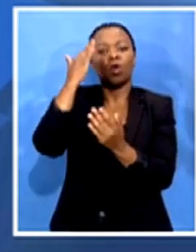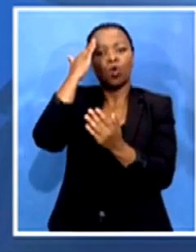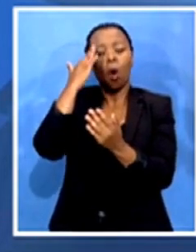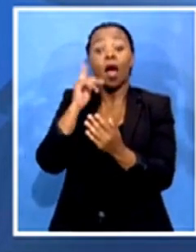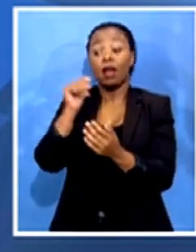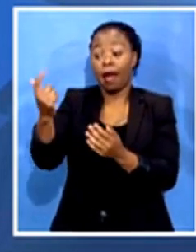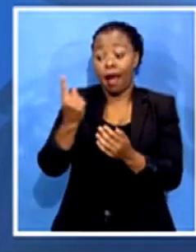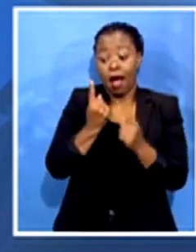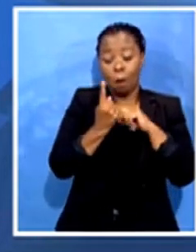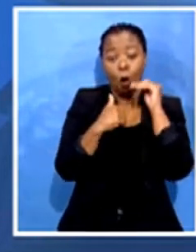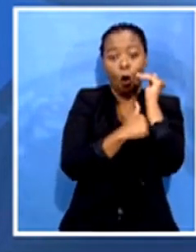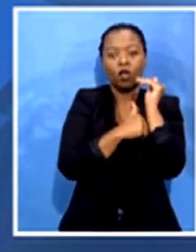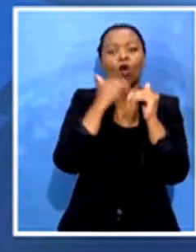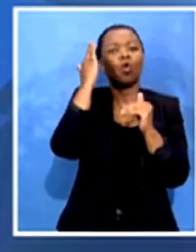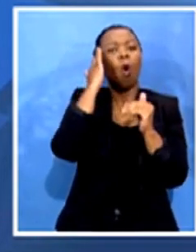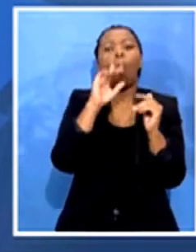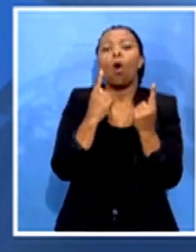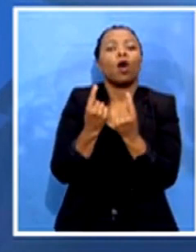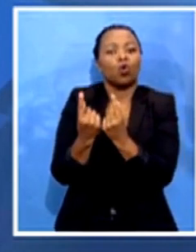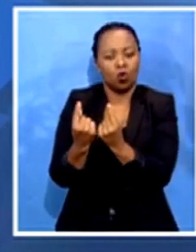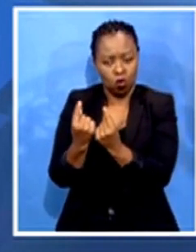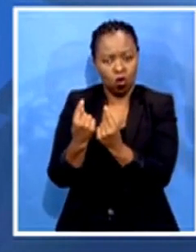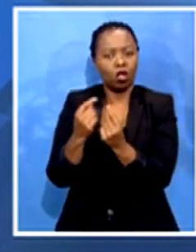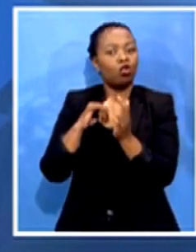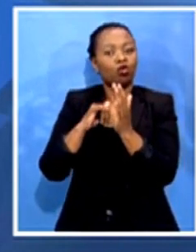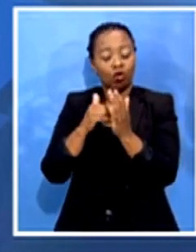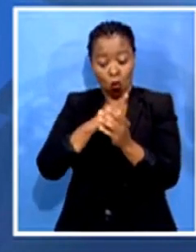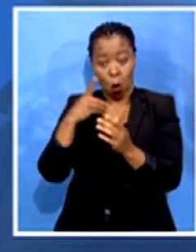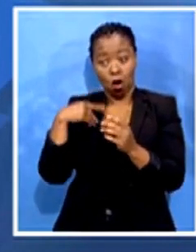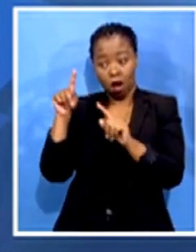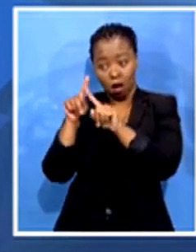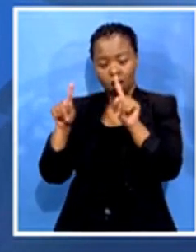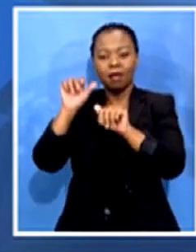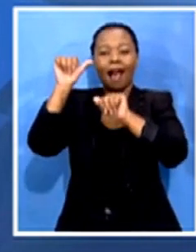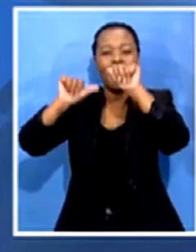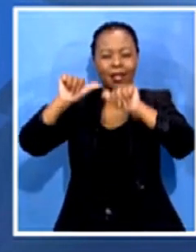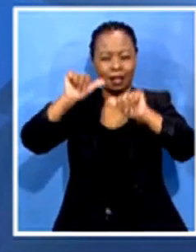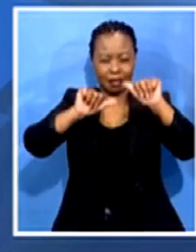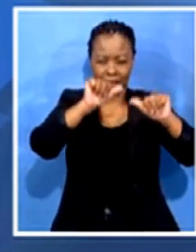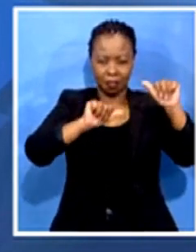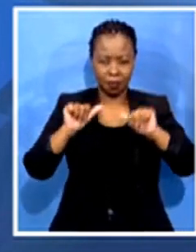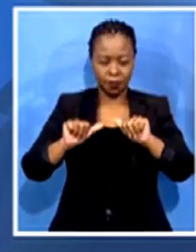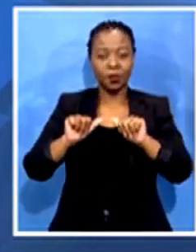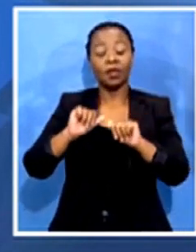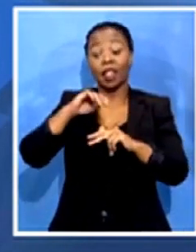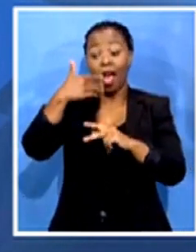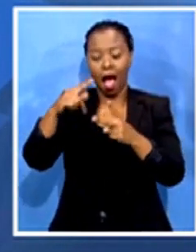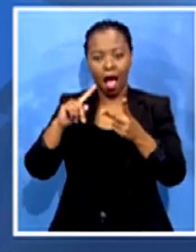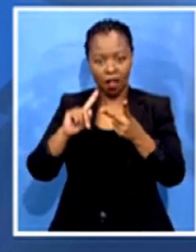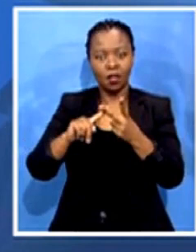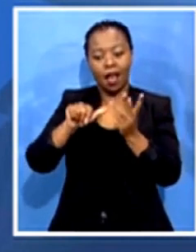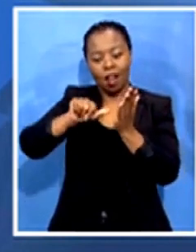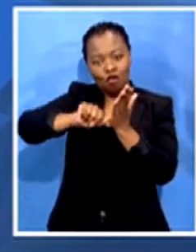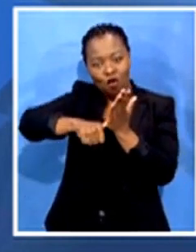get assessed by our doctor, over and above that to apply for the grant. But for those that are